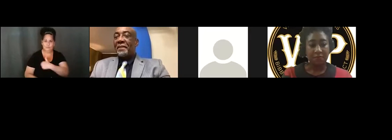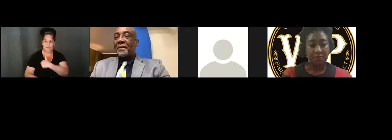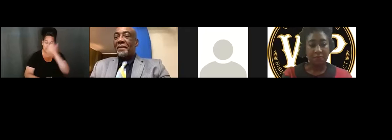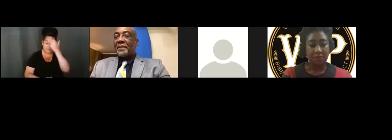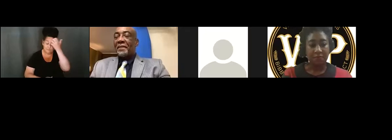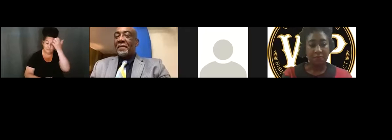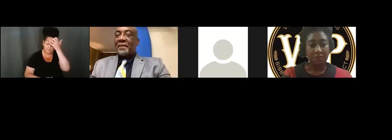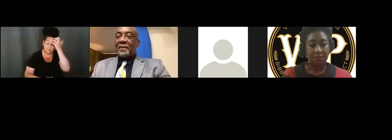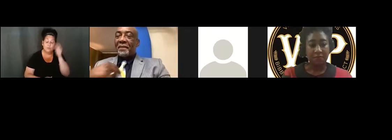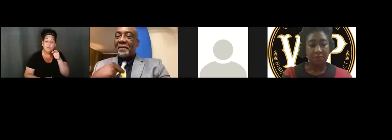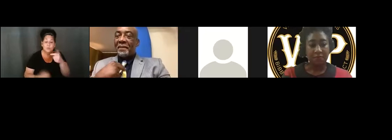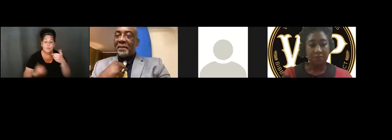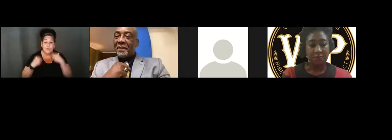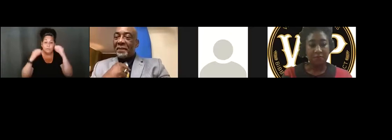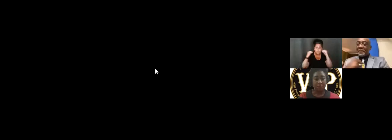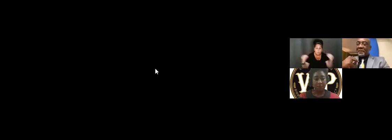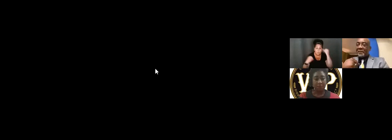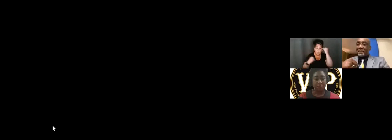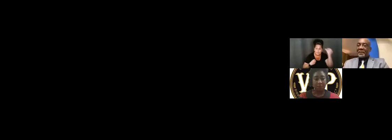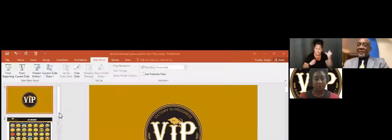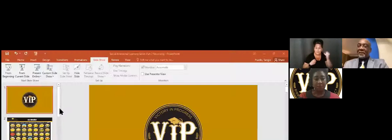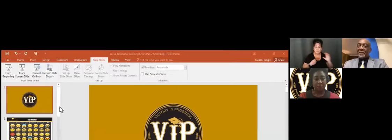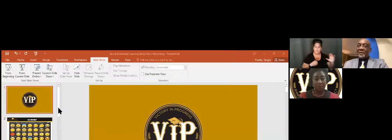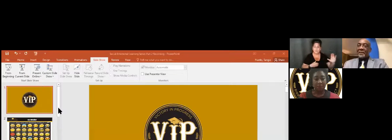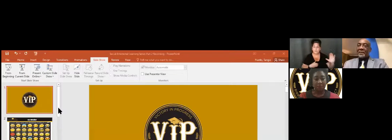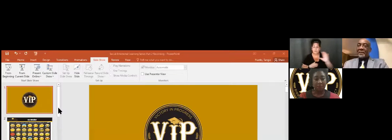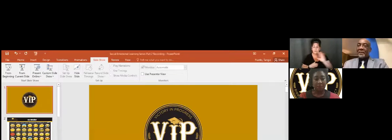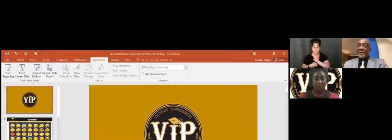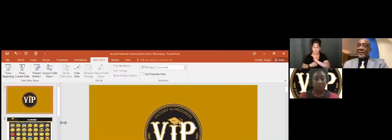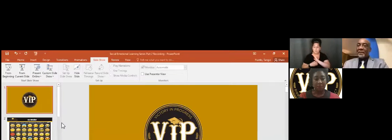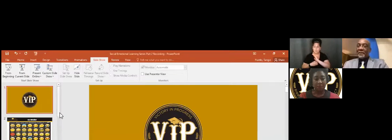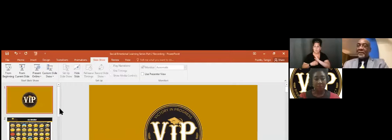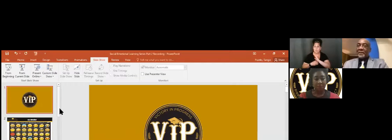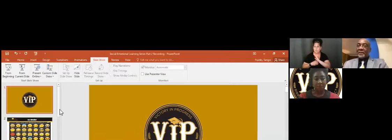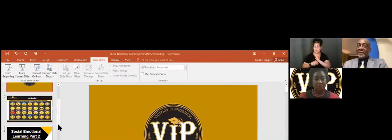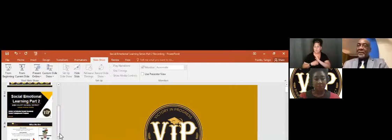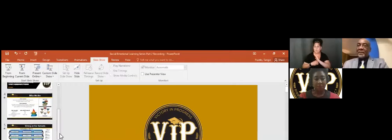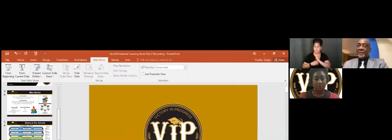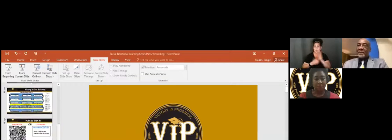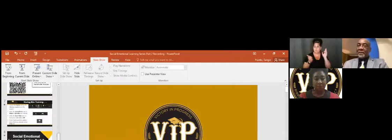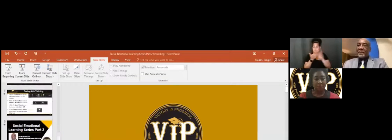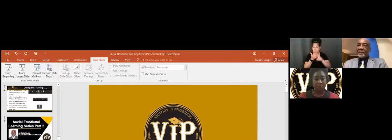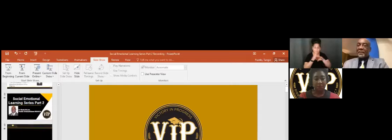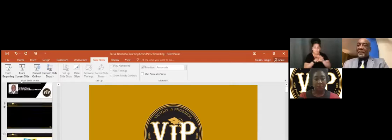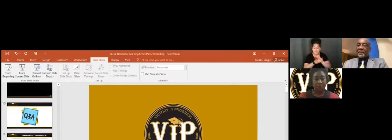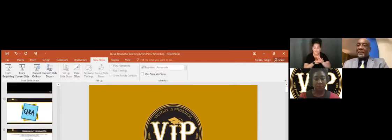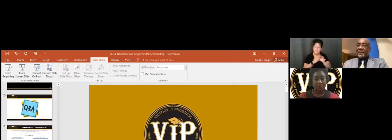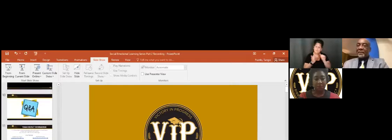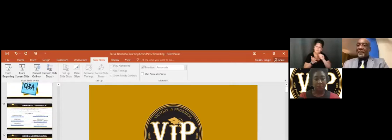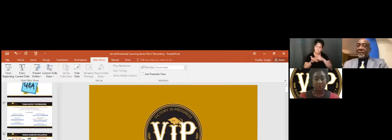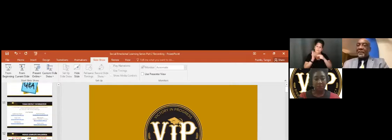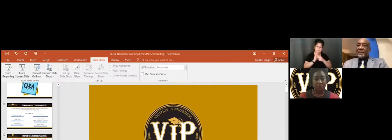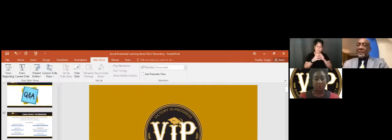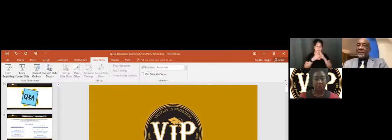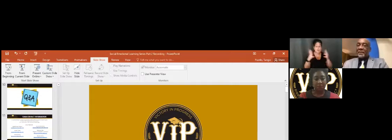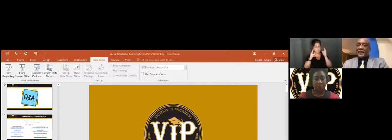no idea what your presence means to us. And so we thank you and we honor you for